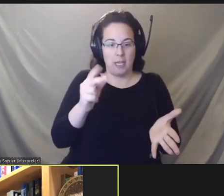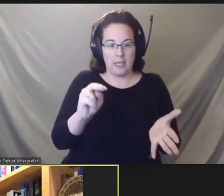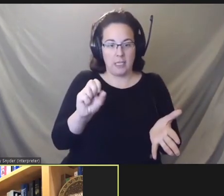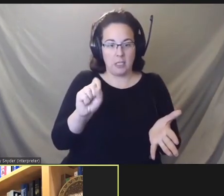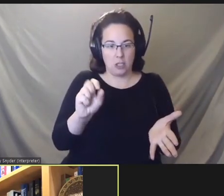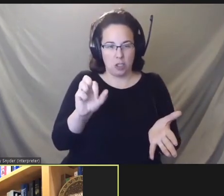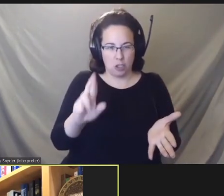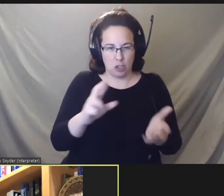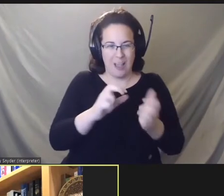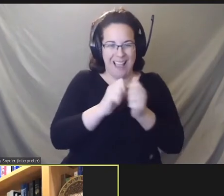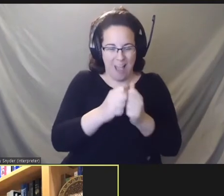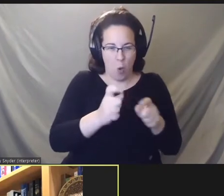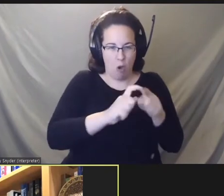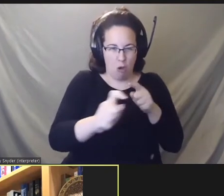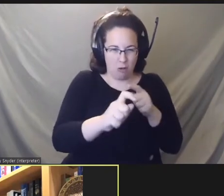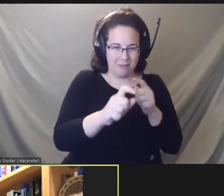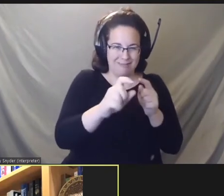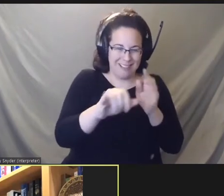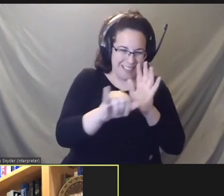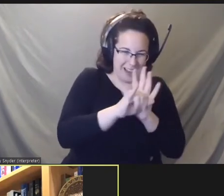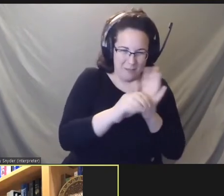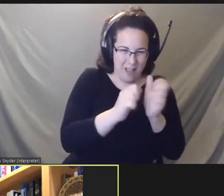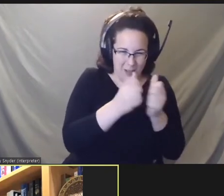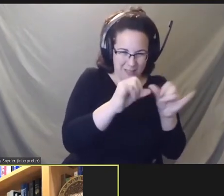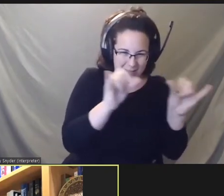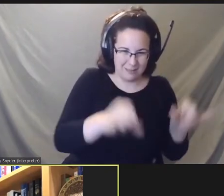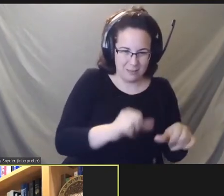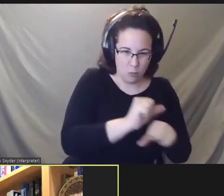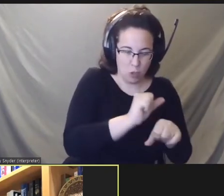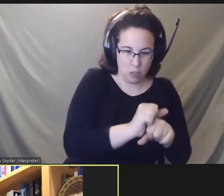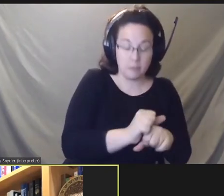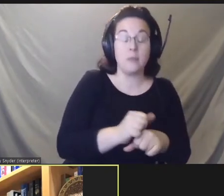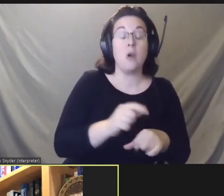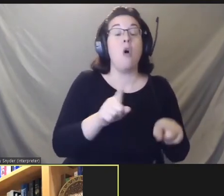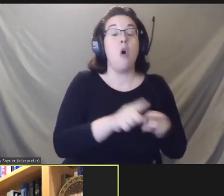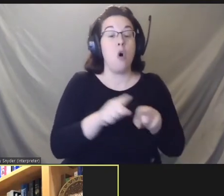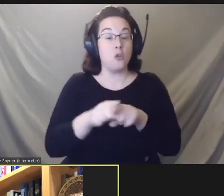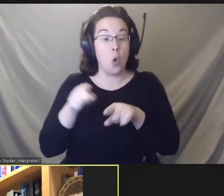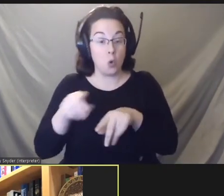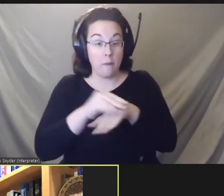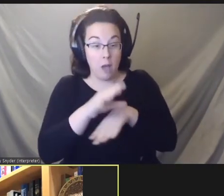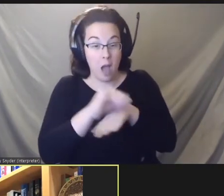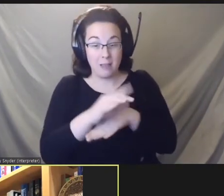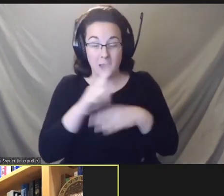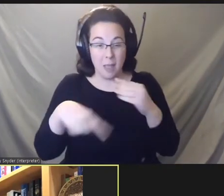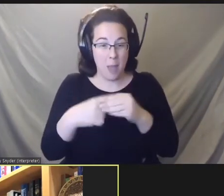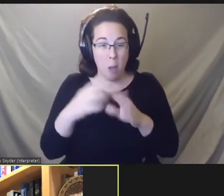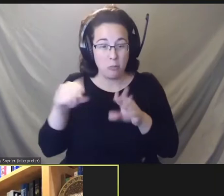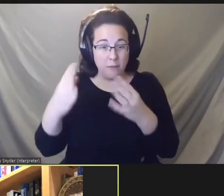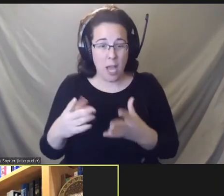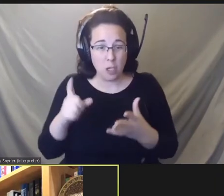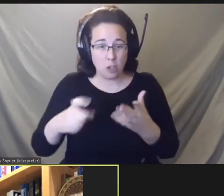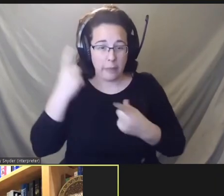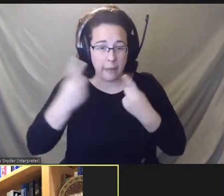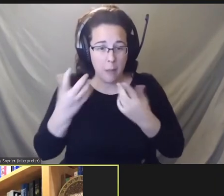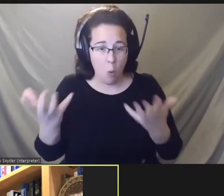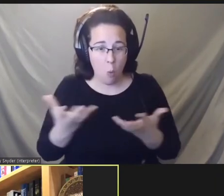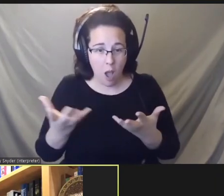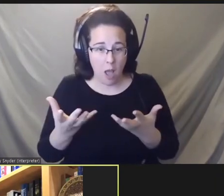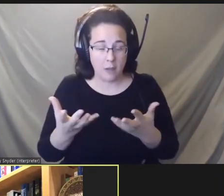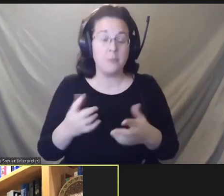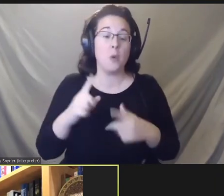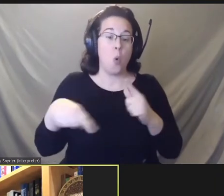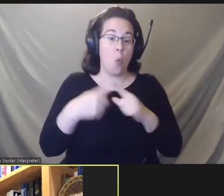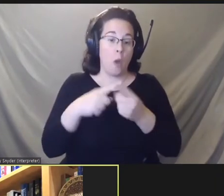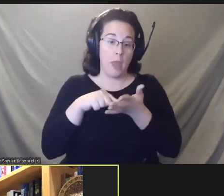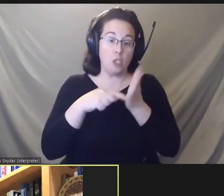authentication framework. You also advised us on some of the most important factors that providers should think about when they are displaying authentication and